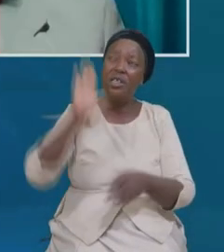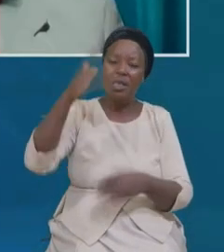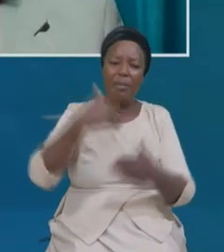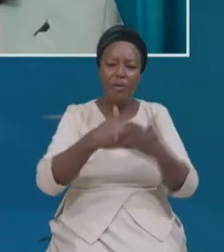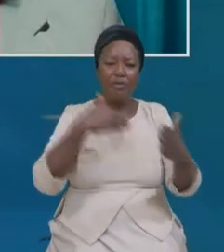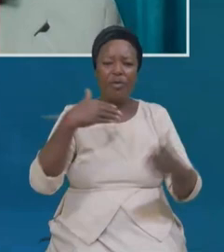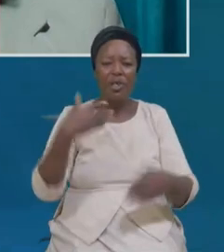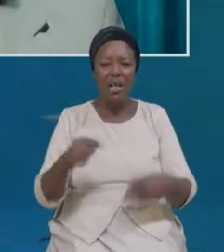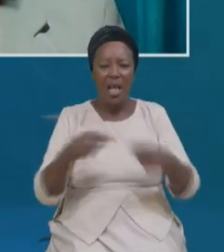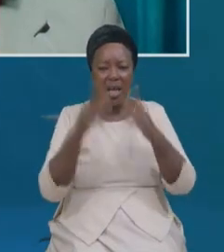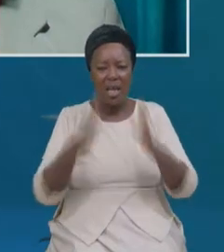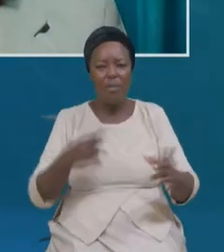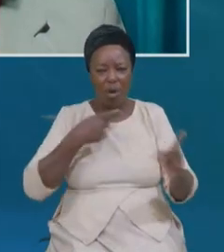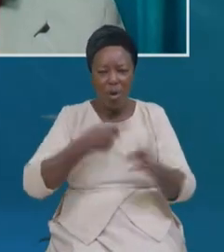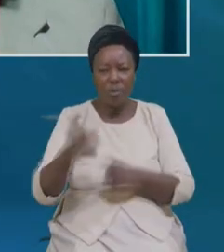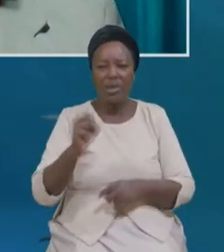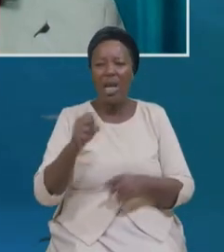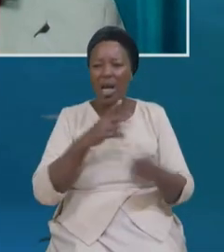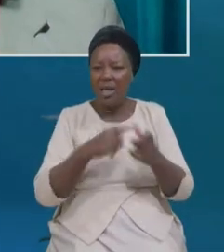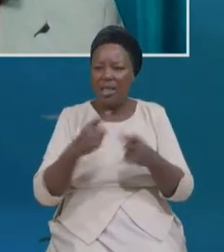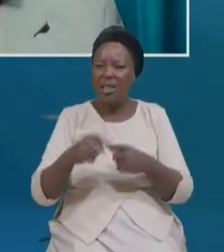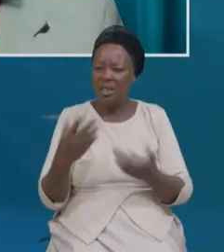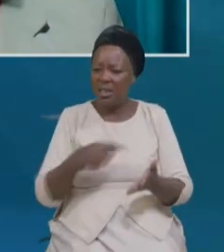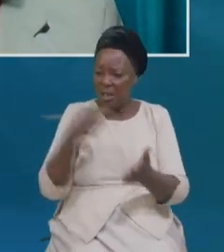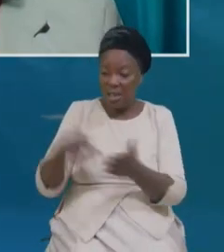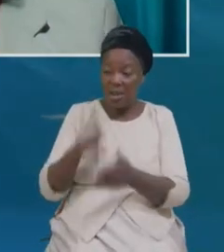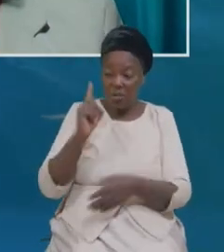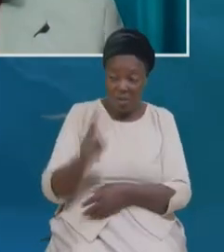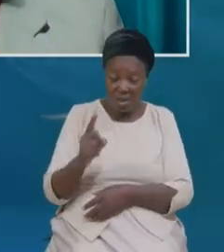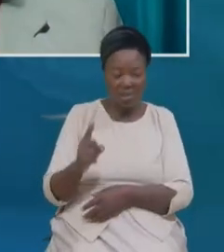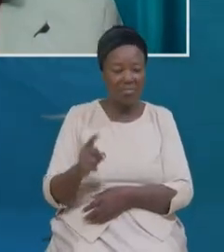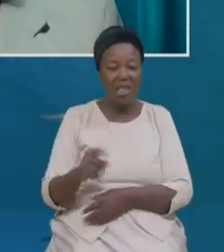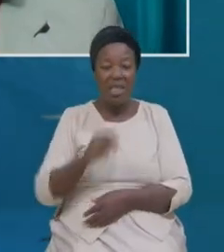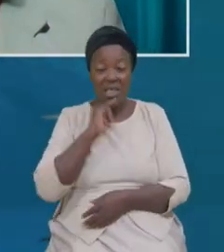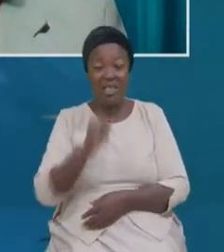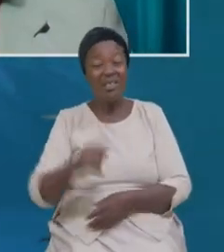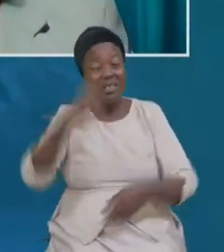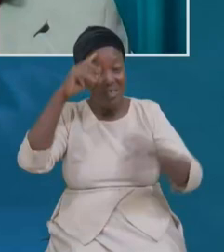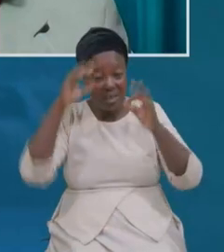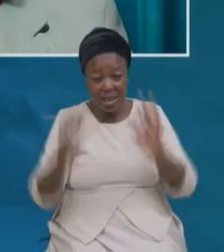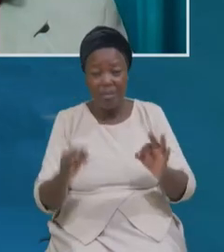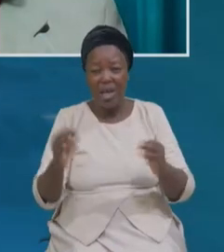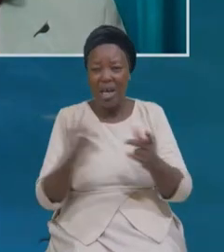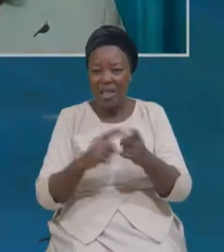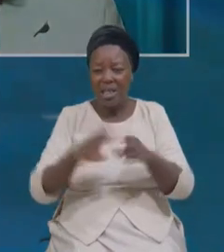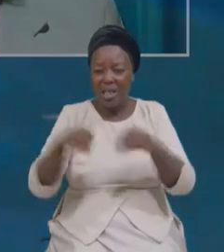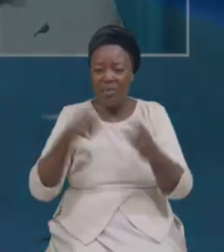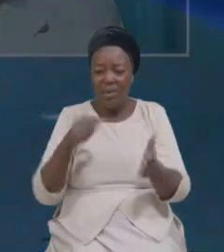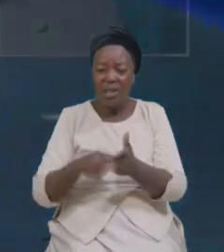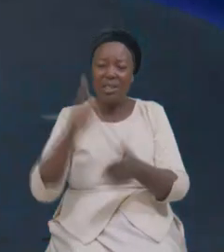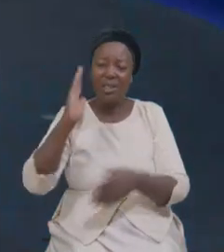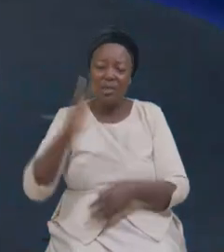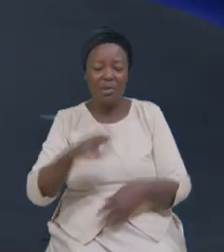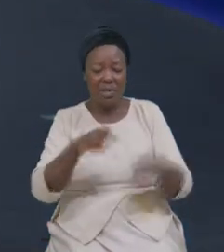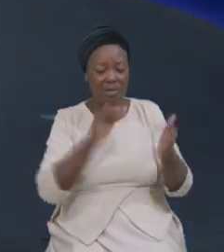one, you will not escape. This one is determined. And they gave him testimonies, bad testimonies. We